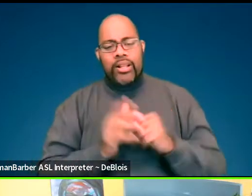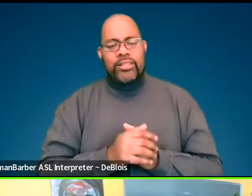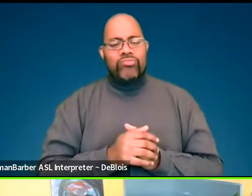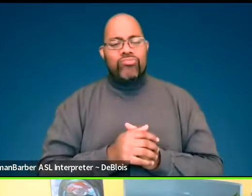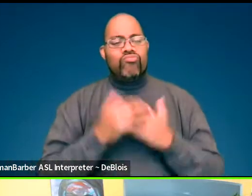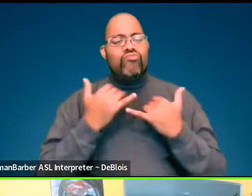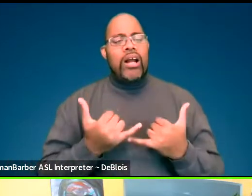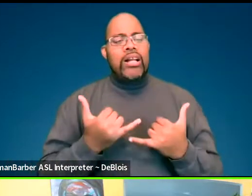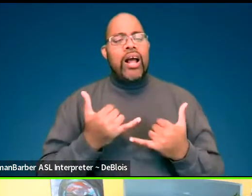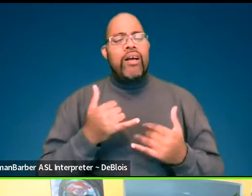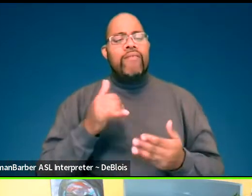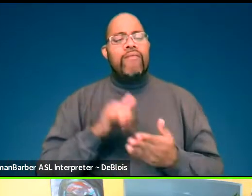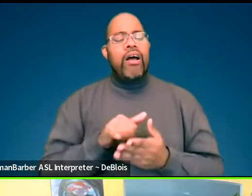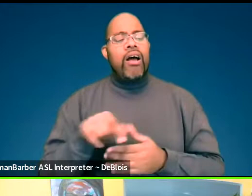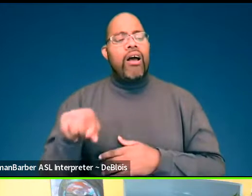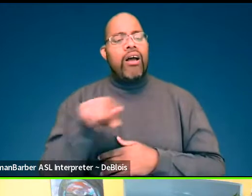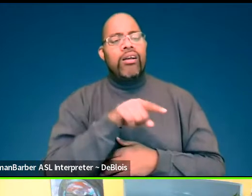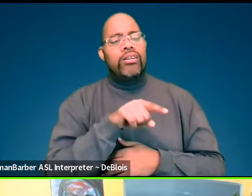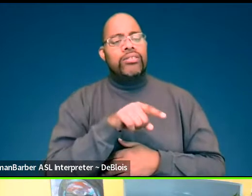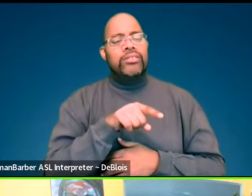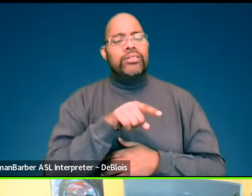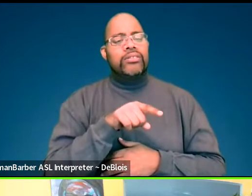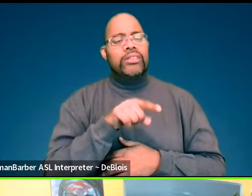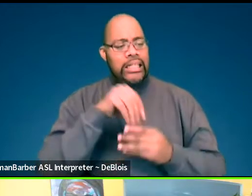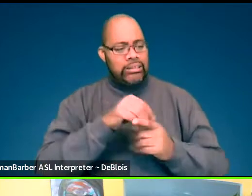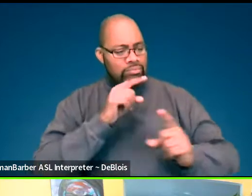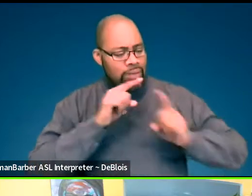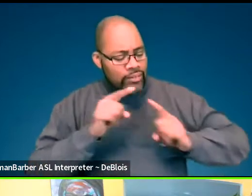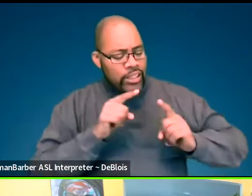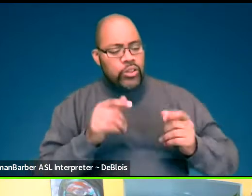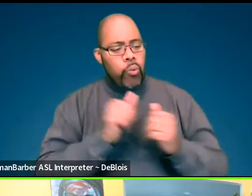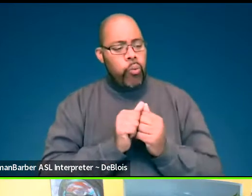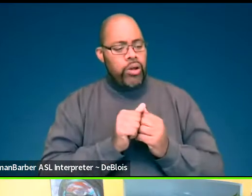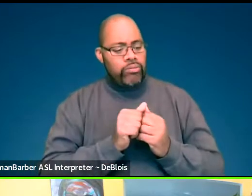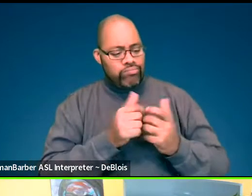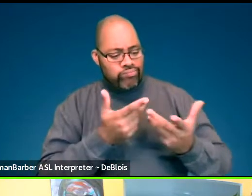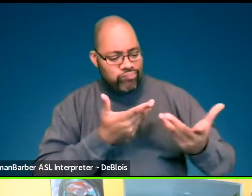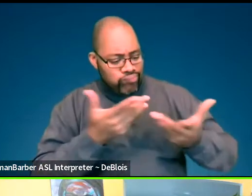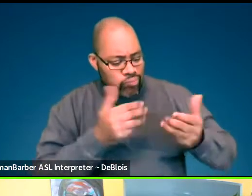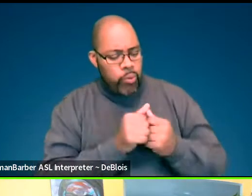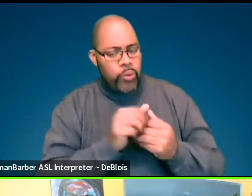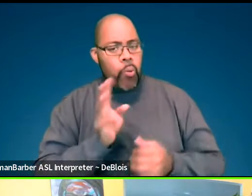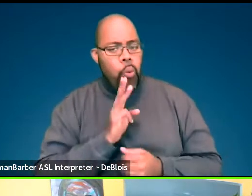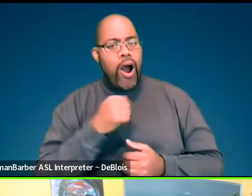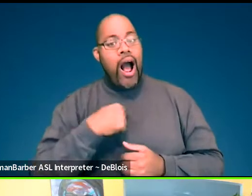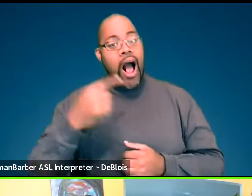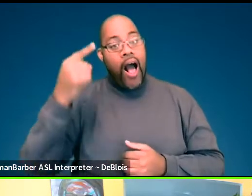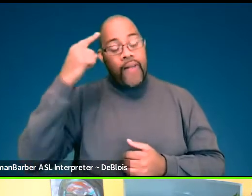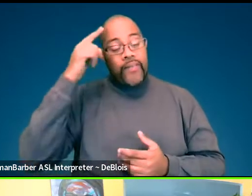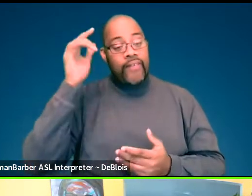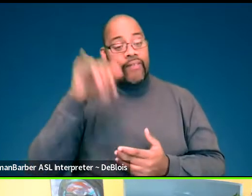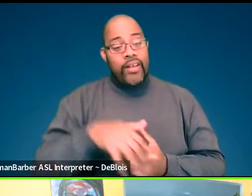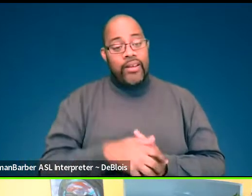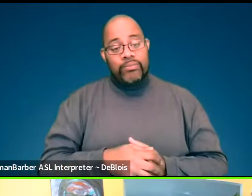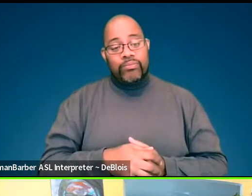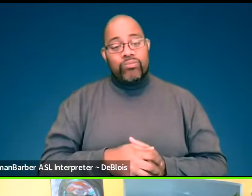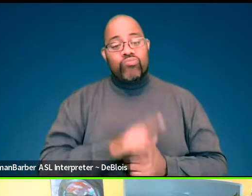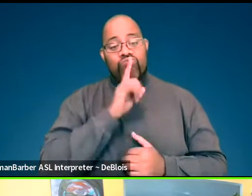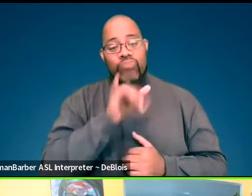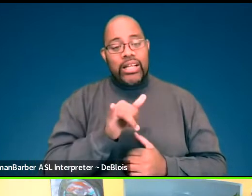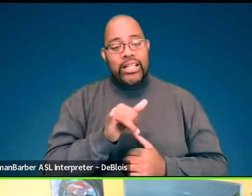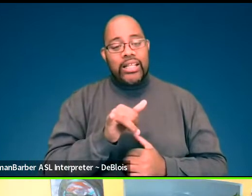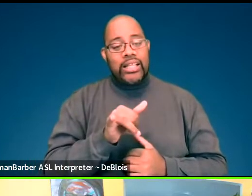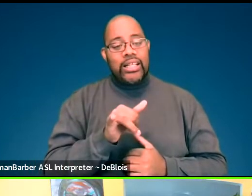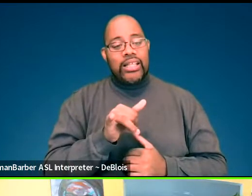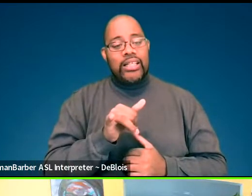right now that are in conversation with the water, which I think, is really a